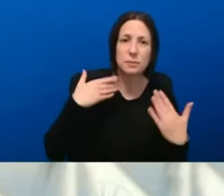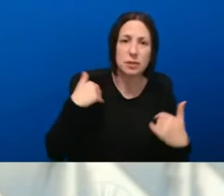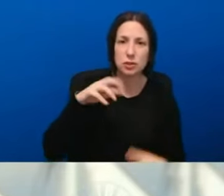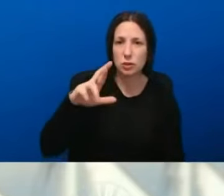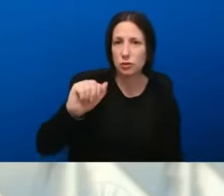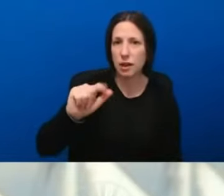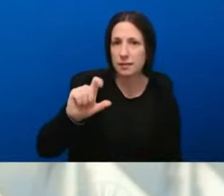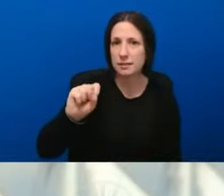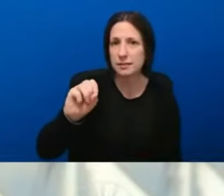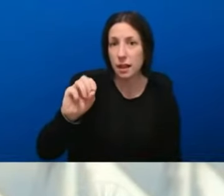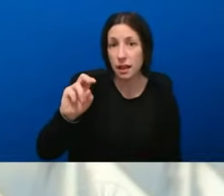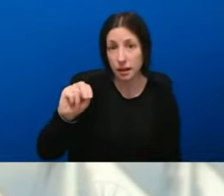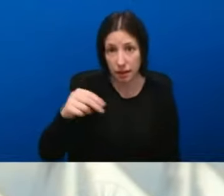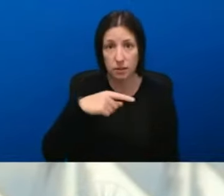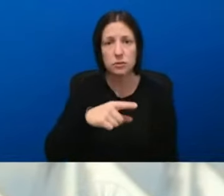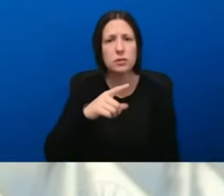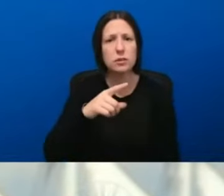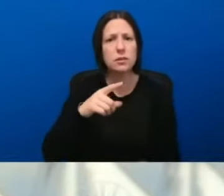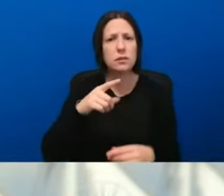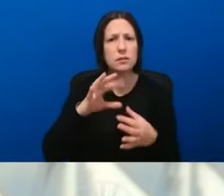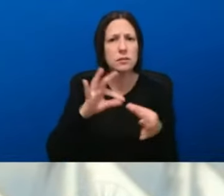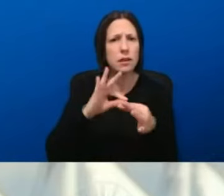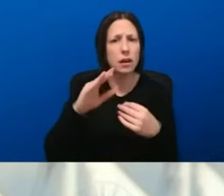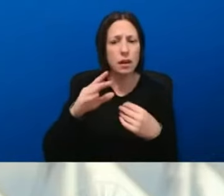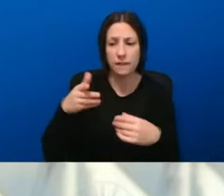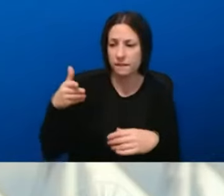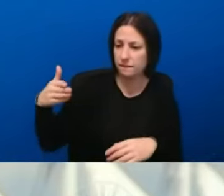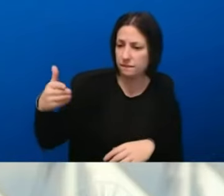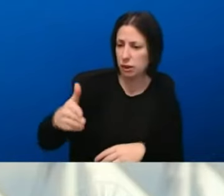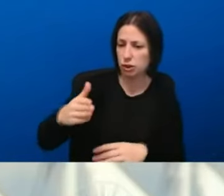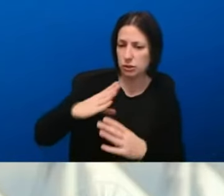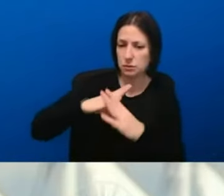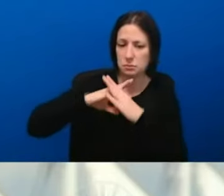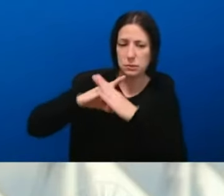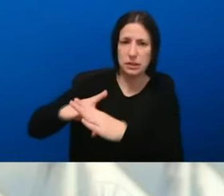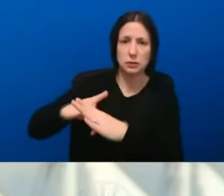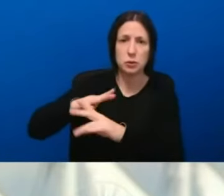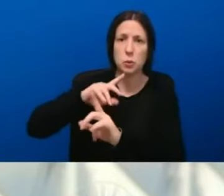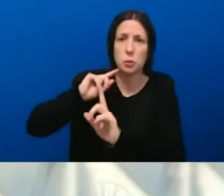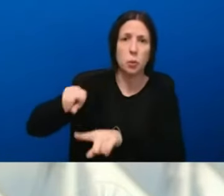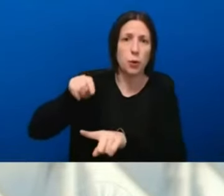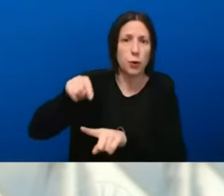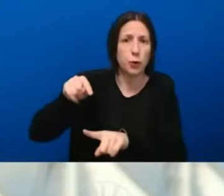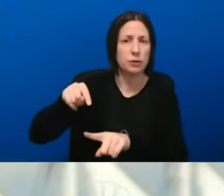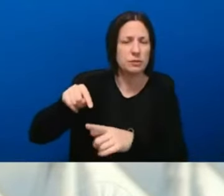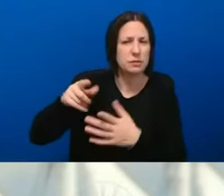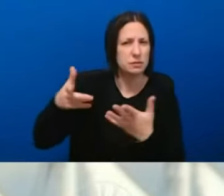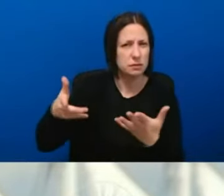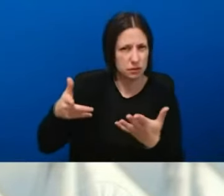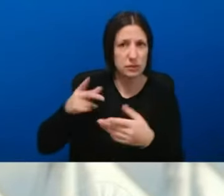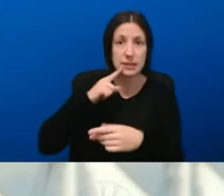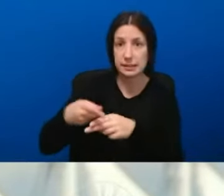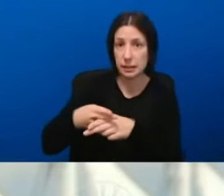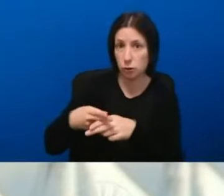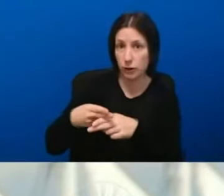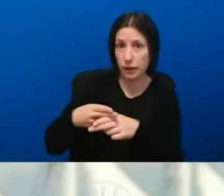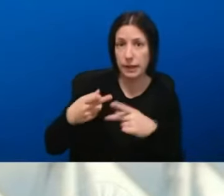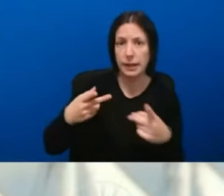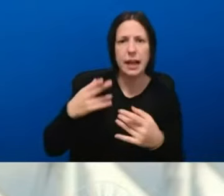Yeah, hi. Question for Minister Ralston. You were talking about temporary fish protection orders earlier, and you described them as a last